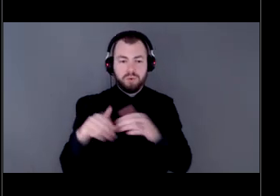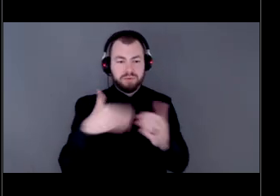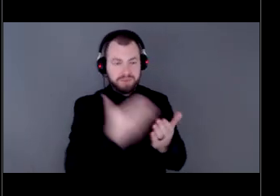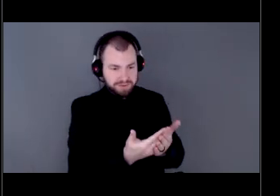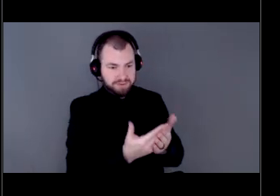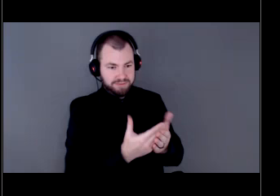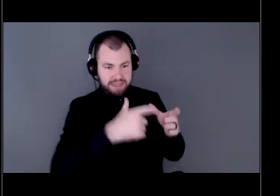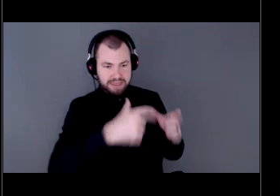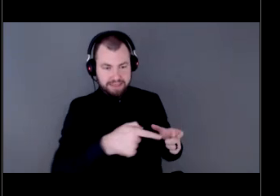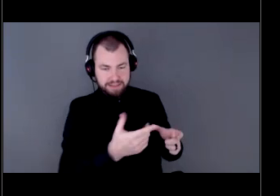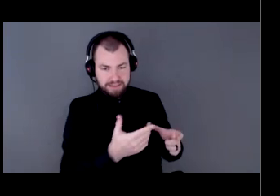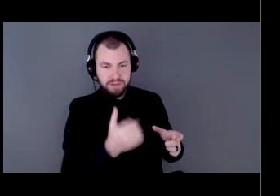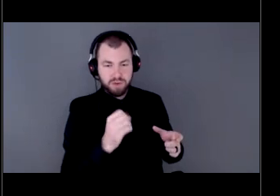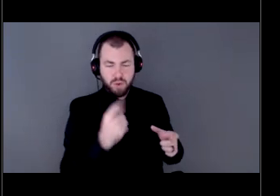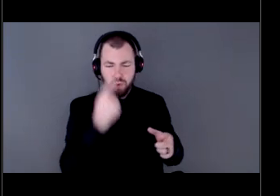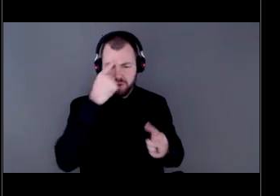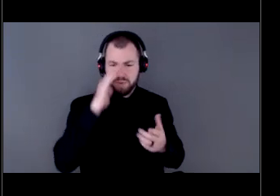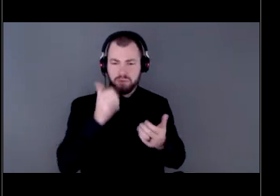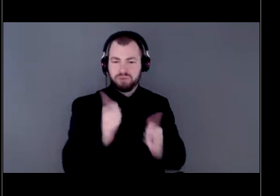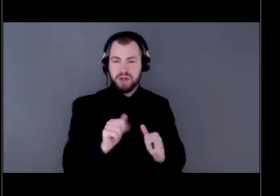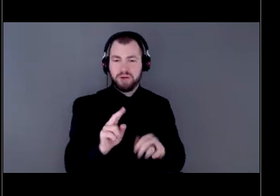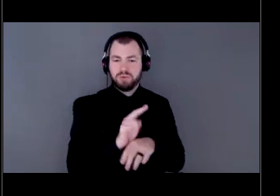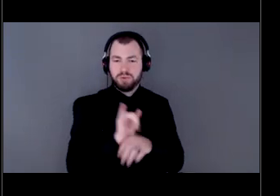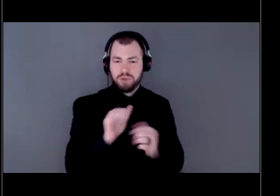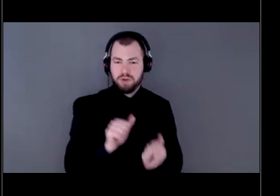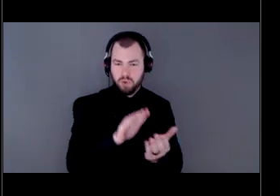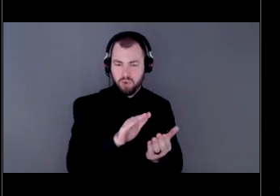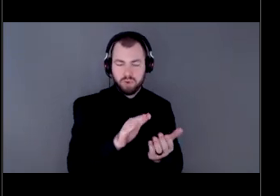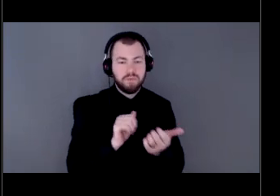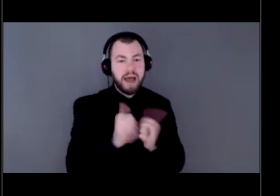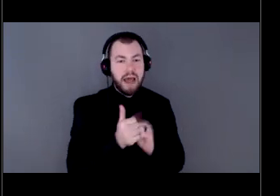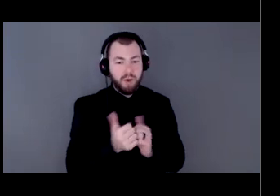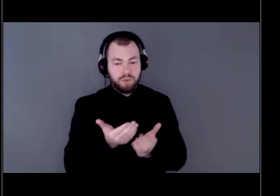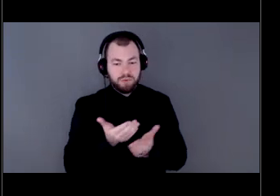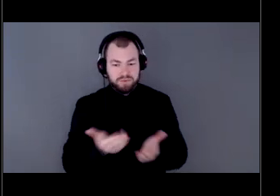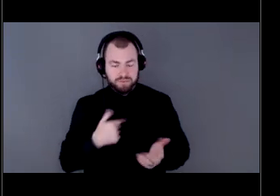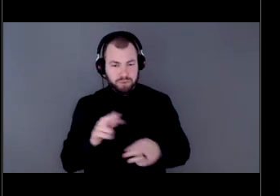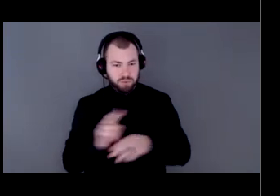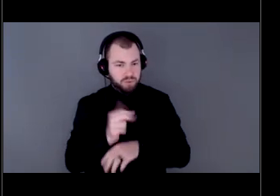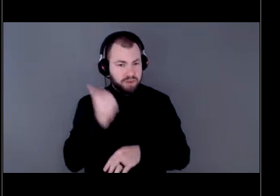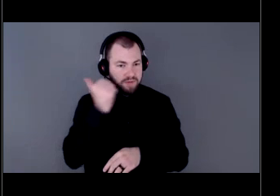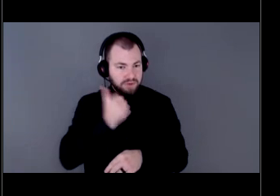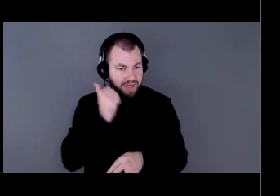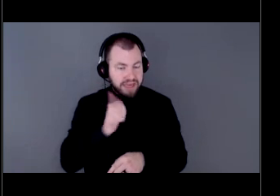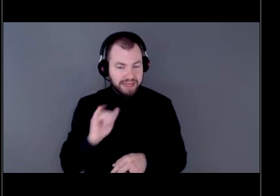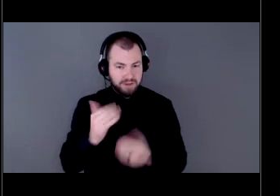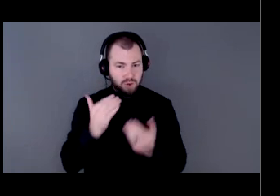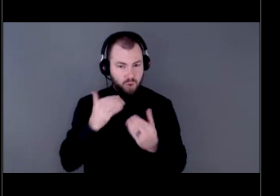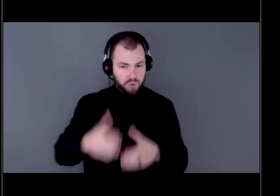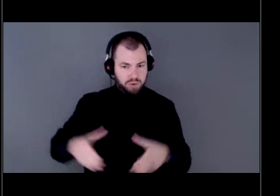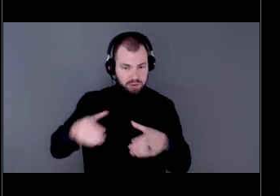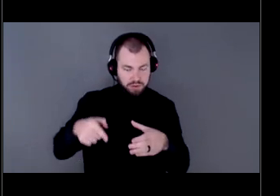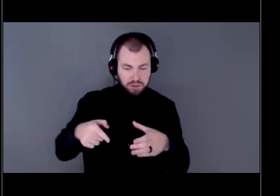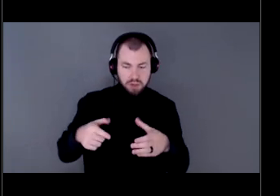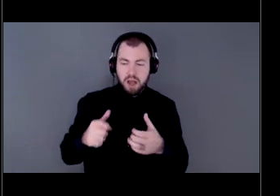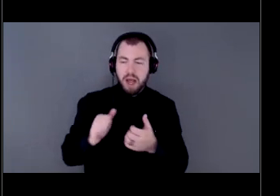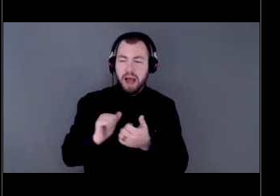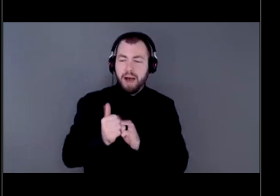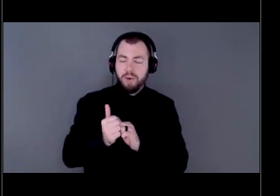this approach of how something that we use on our daily basis, like these coolers, how is it that